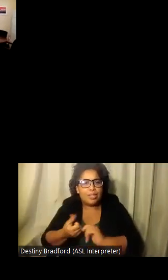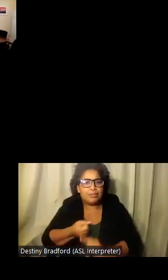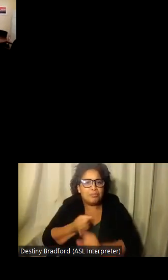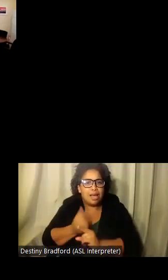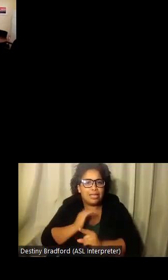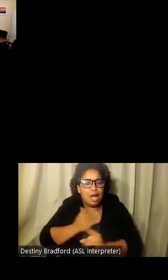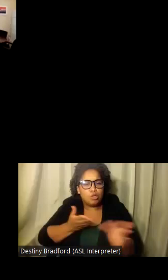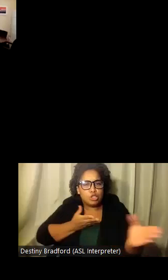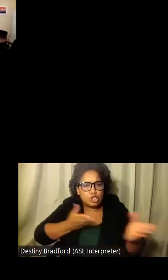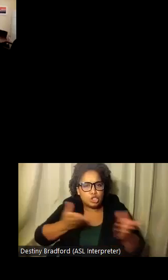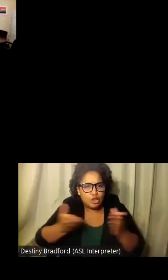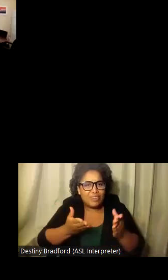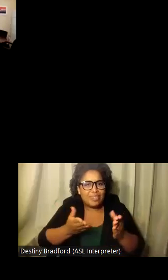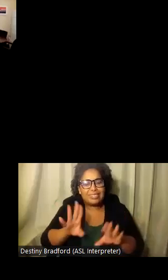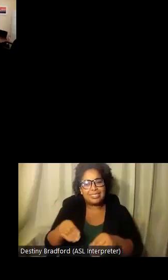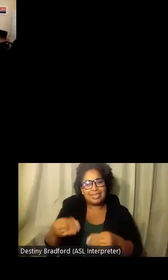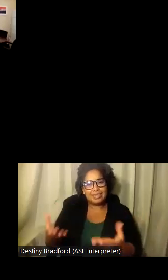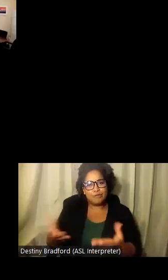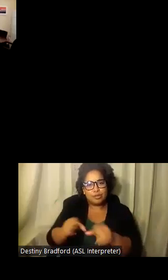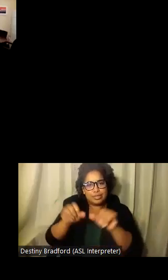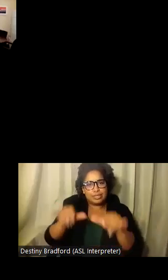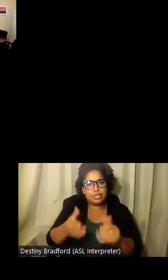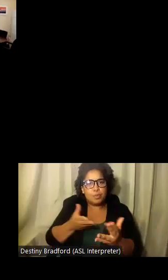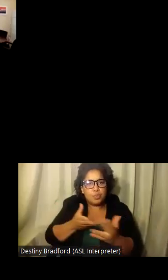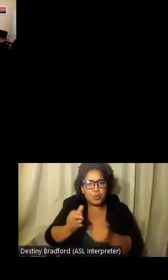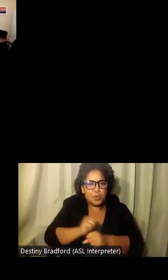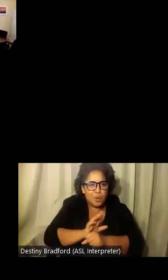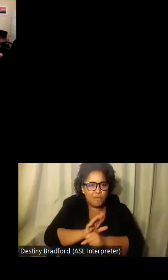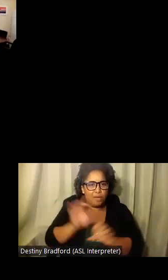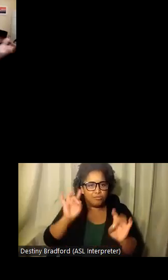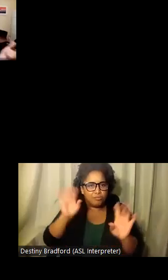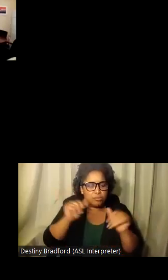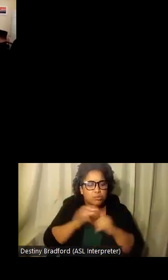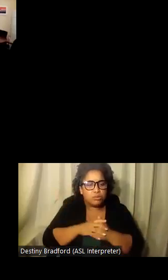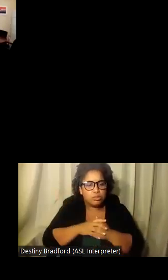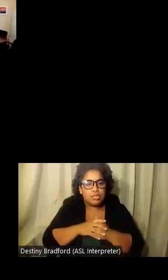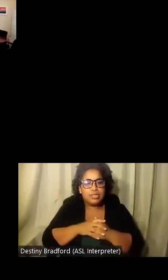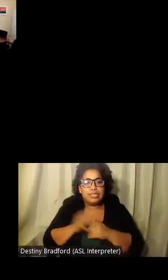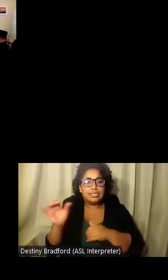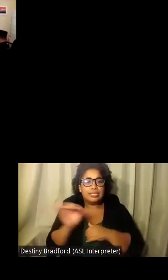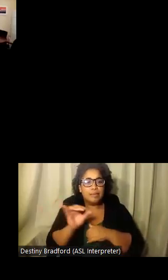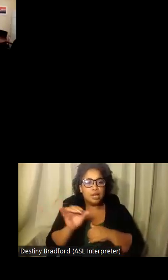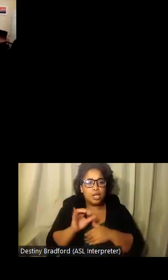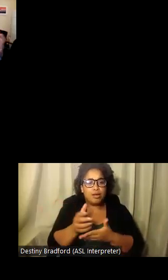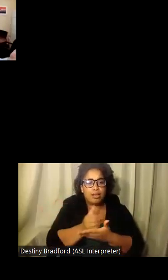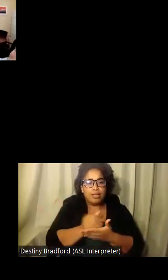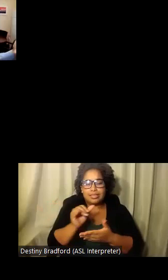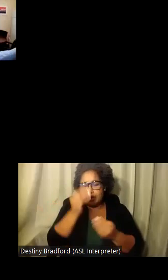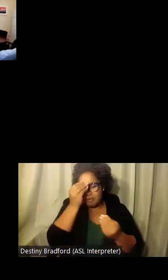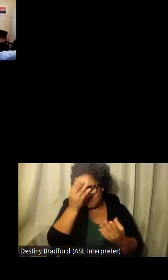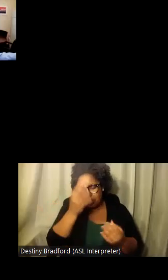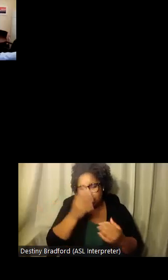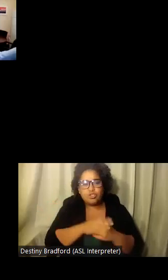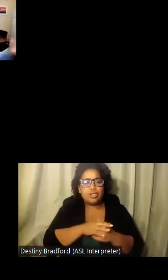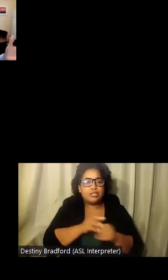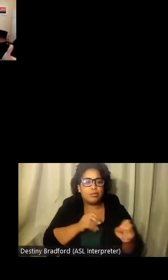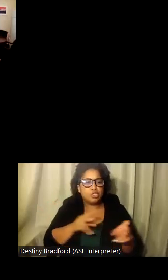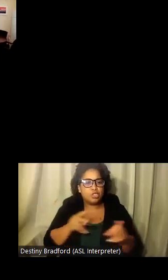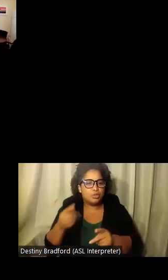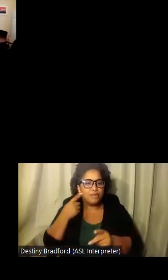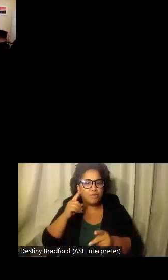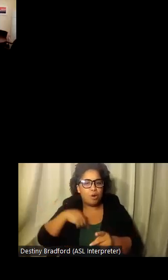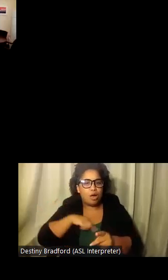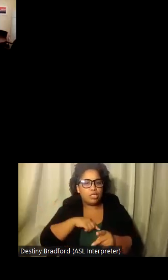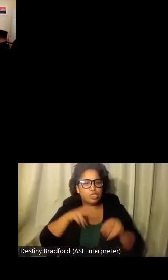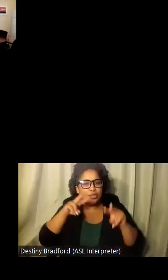delivery system through the COVID crisis. Similarly, we've been, again, collecting that same data, but it was also an opportunity for us to